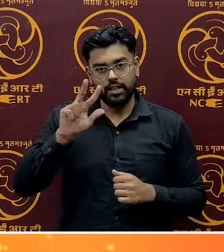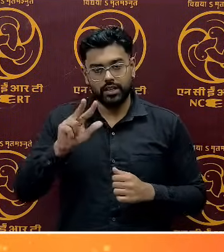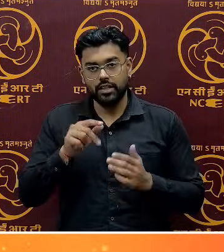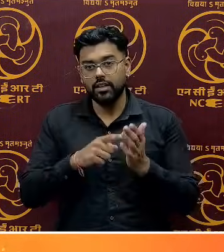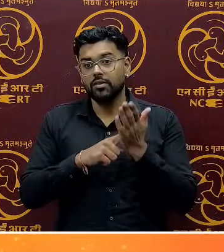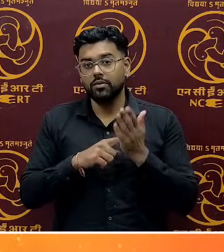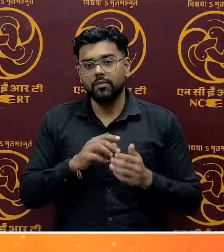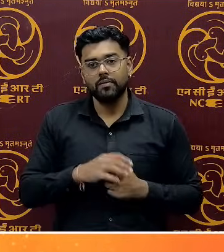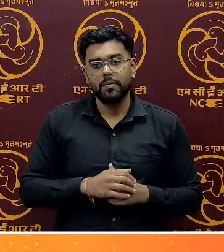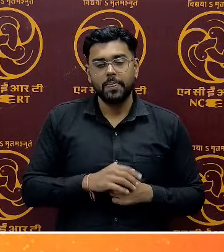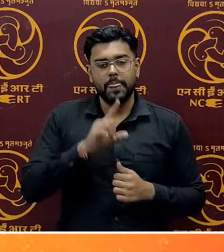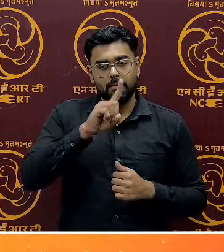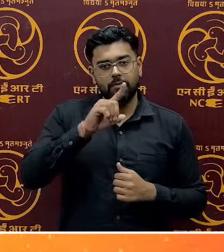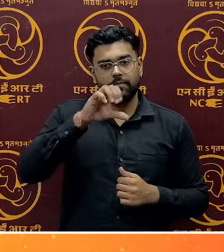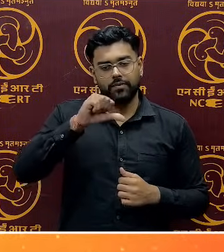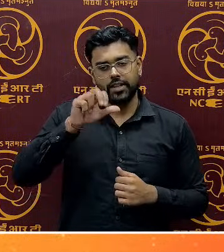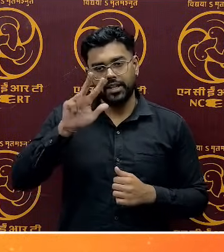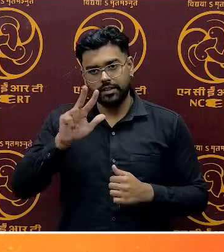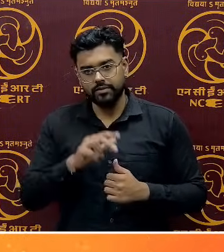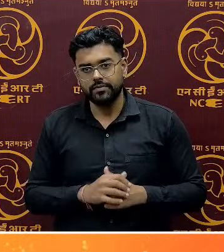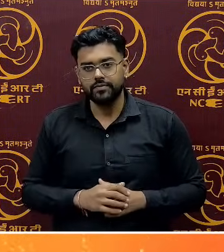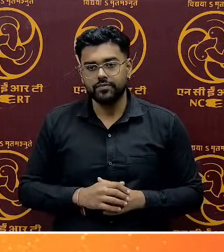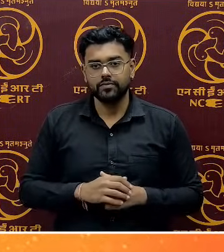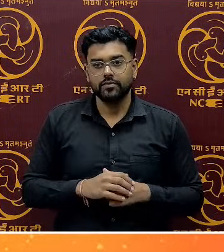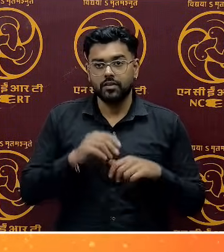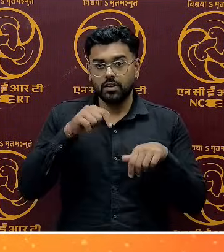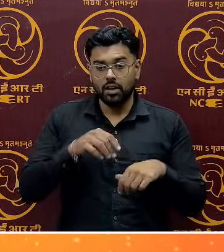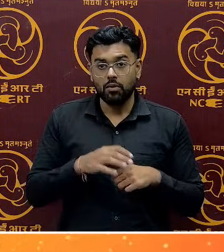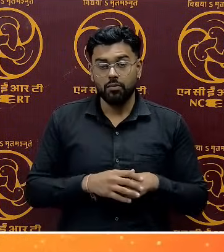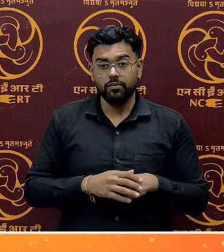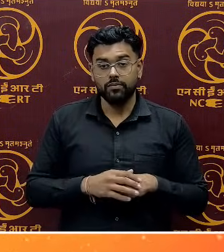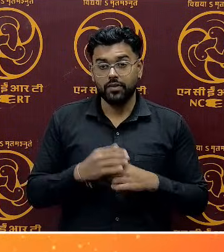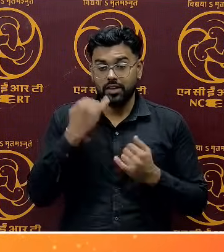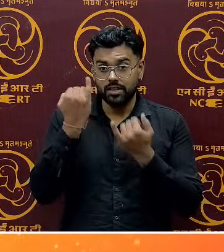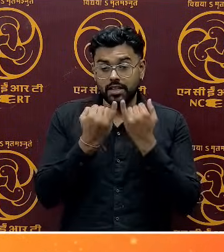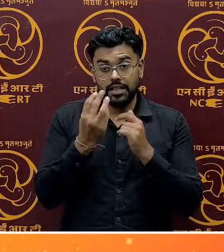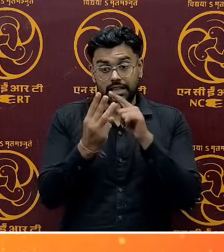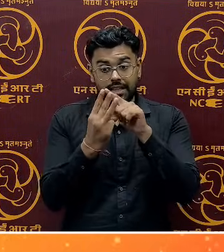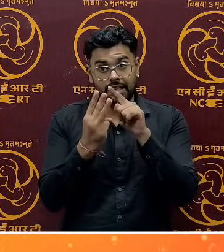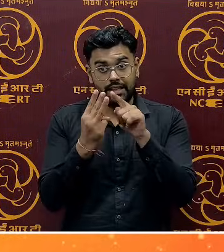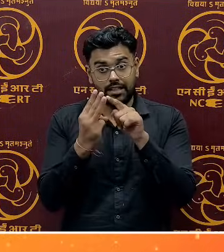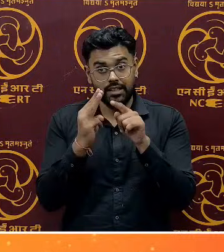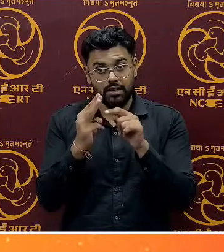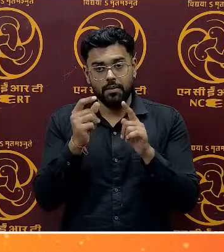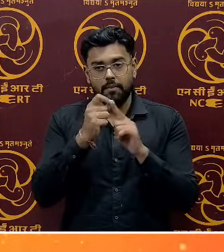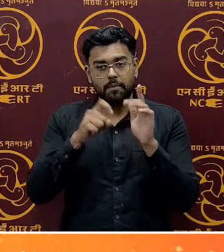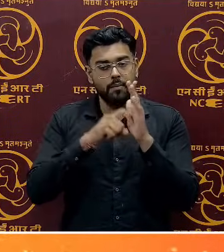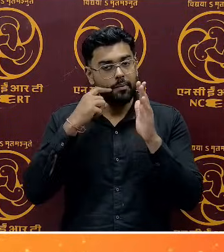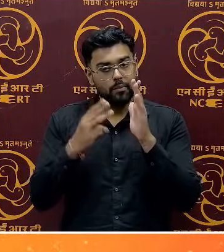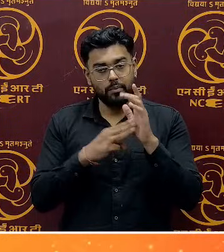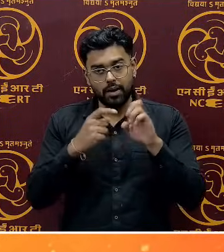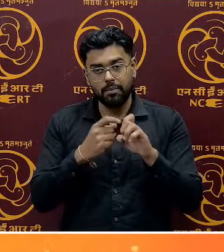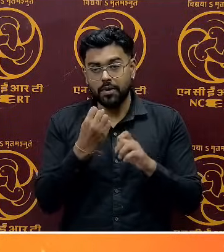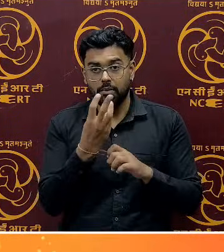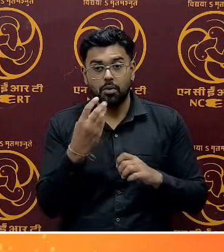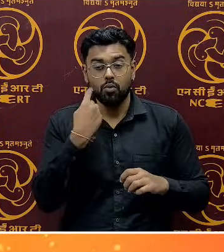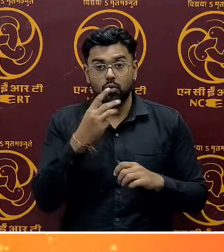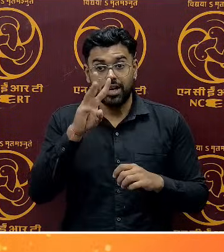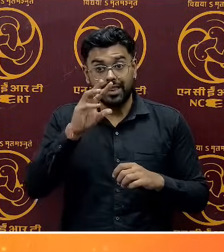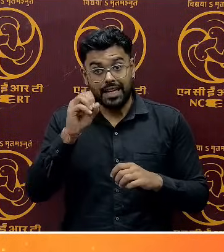is 198. Find 3 prime numbers all less than 30 whose product is